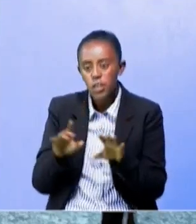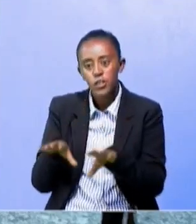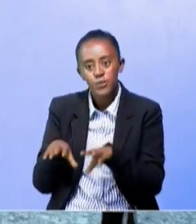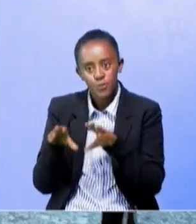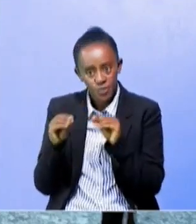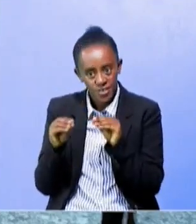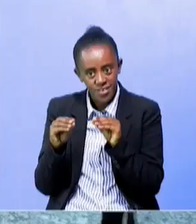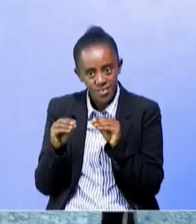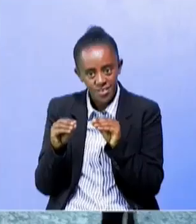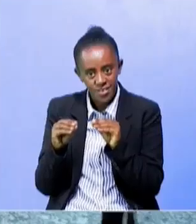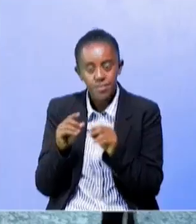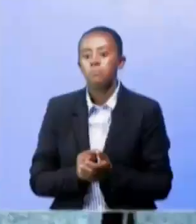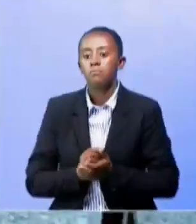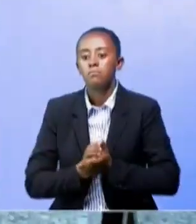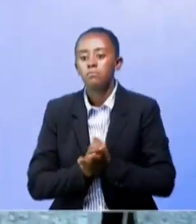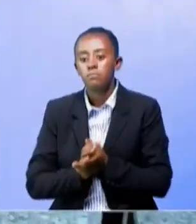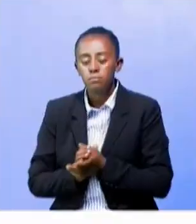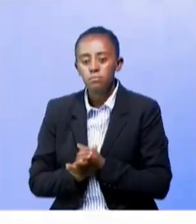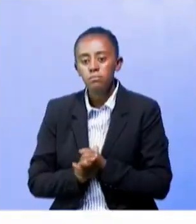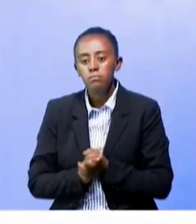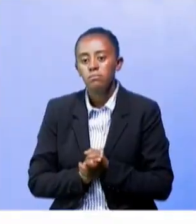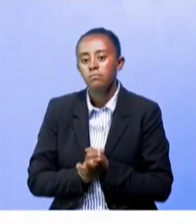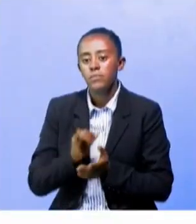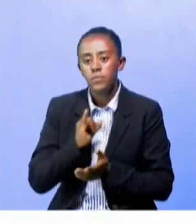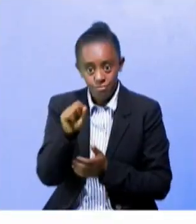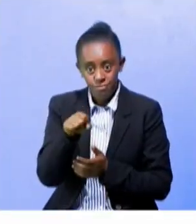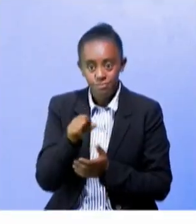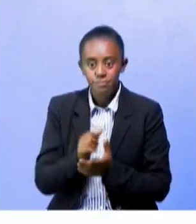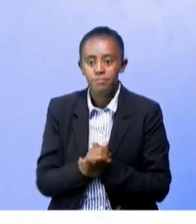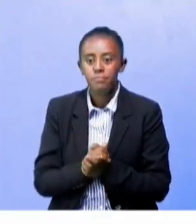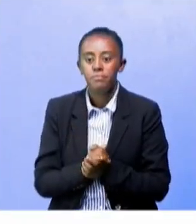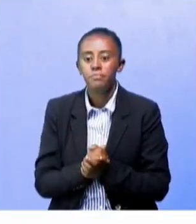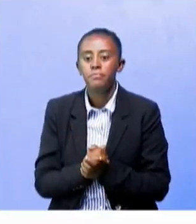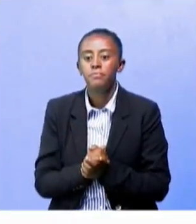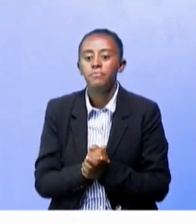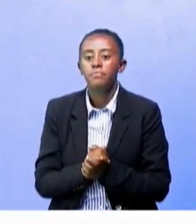students, right? I think